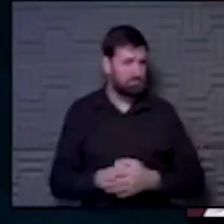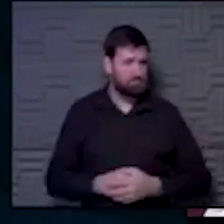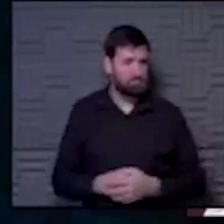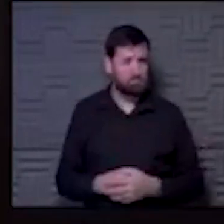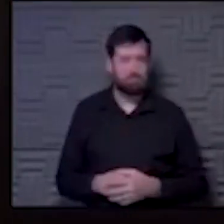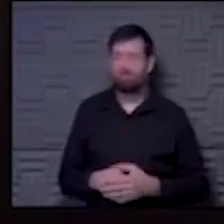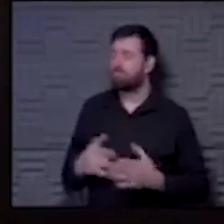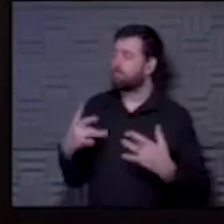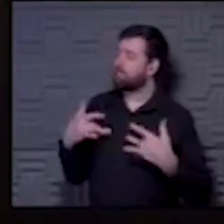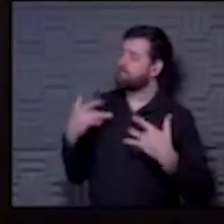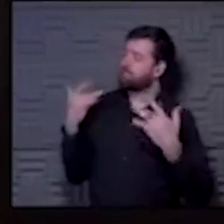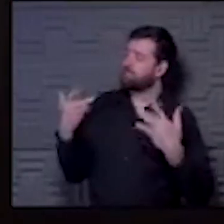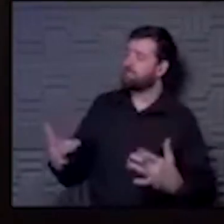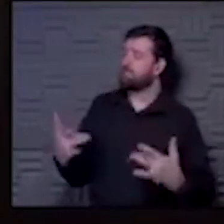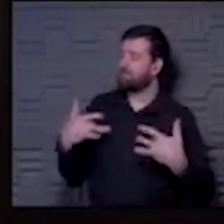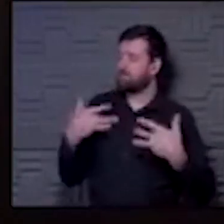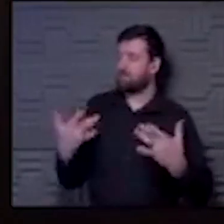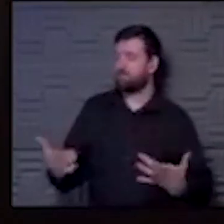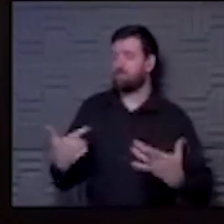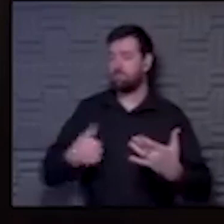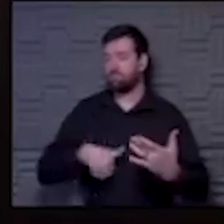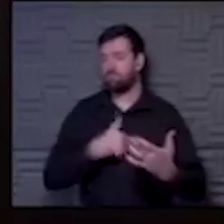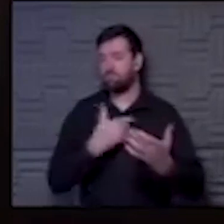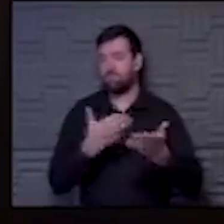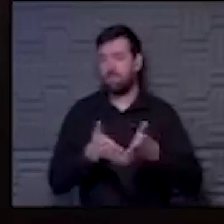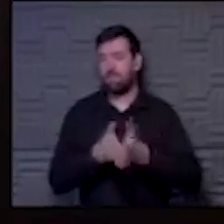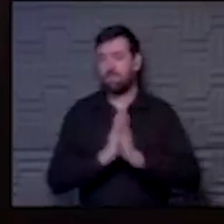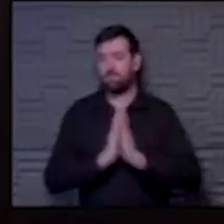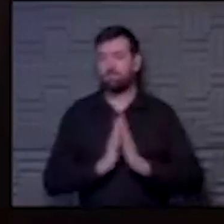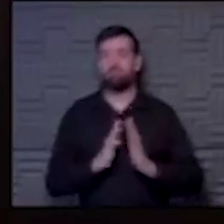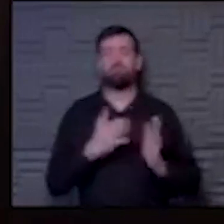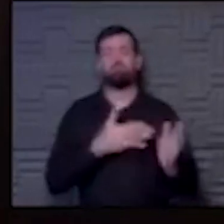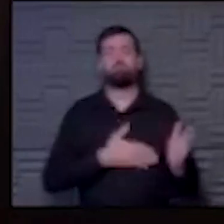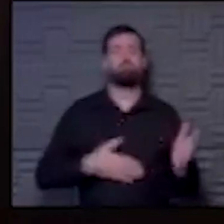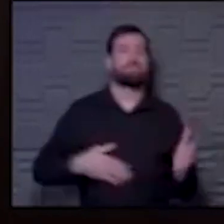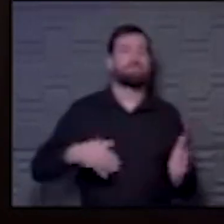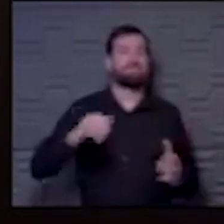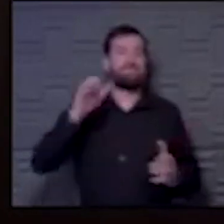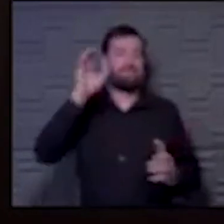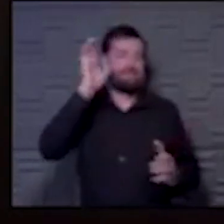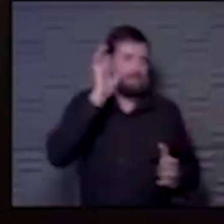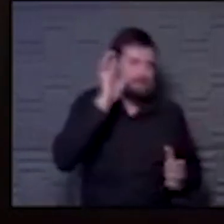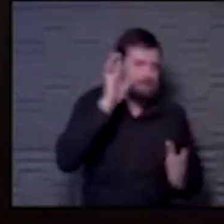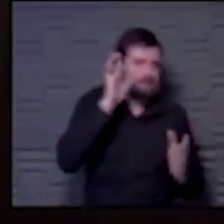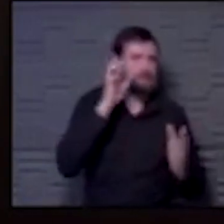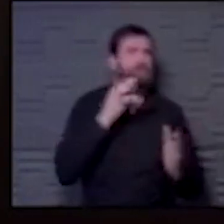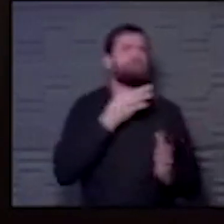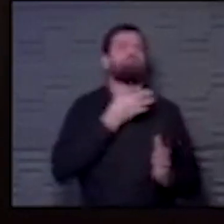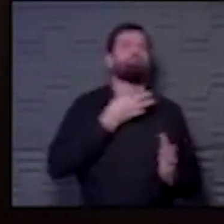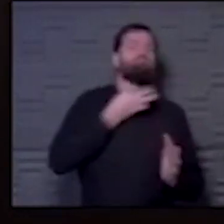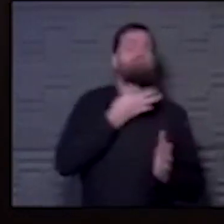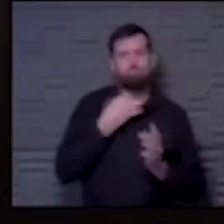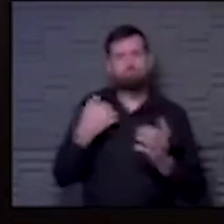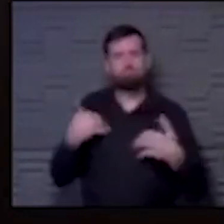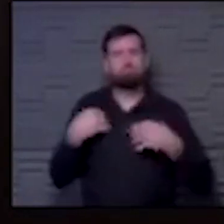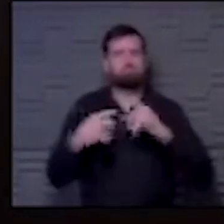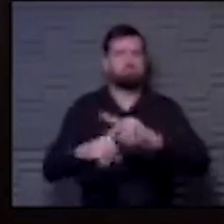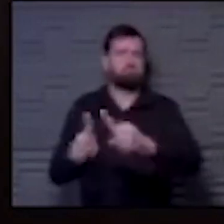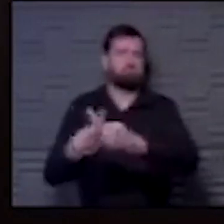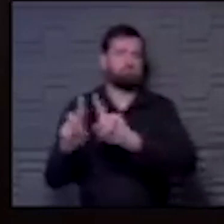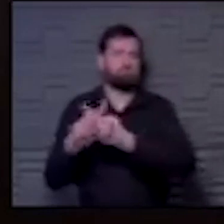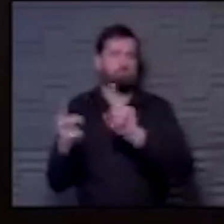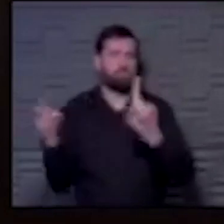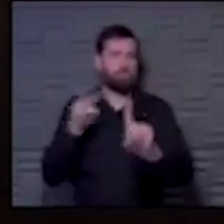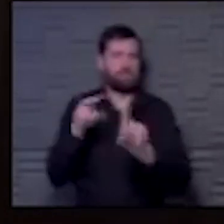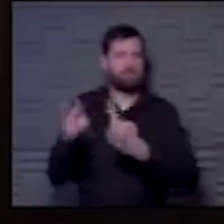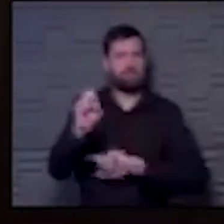Usually one of the first things that we ask them is like to listen with curiosity. So yes, we do have people with different perspectives, but so far everybody has